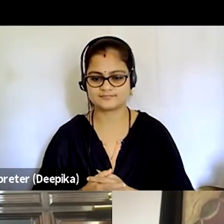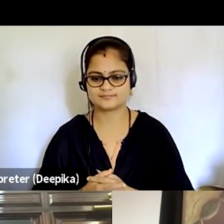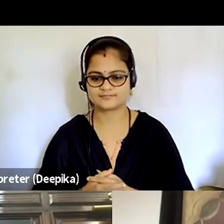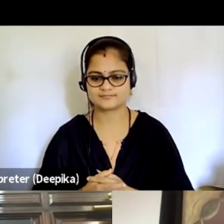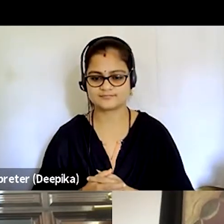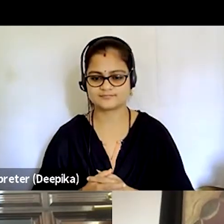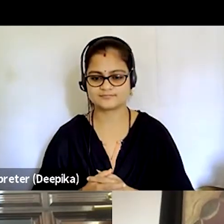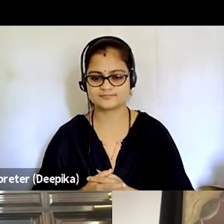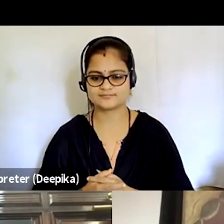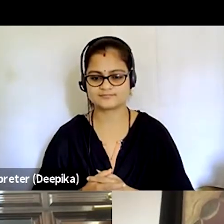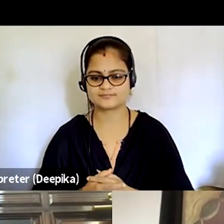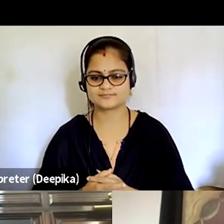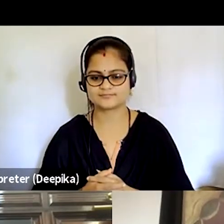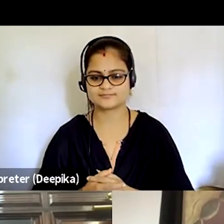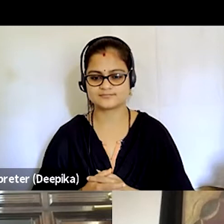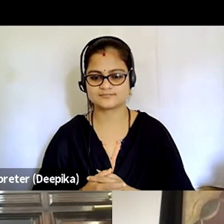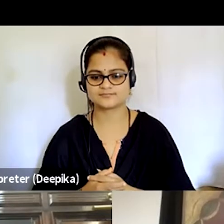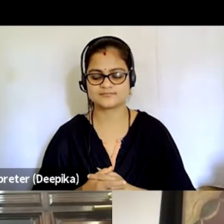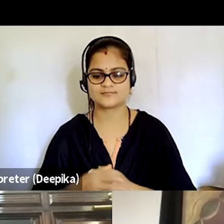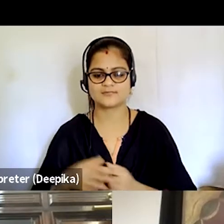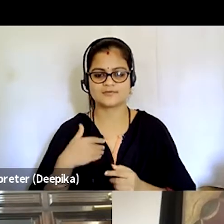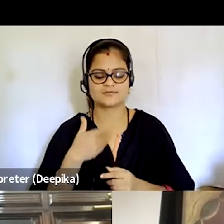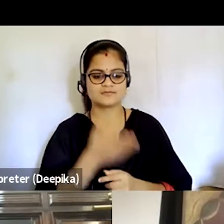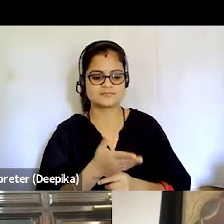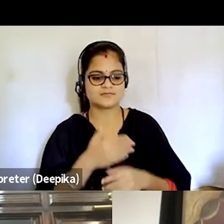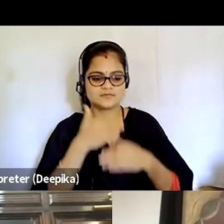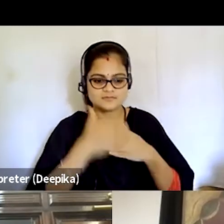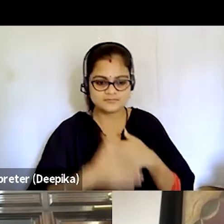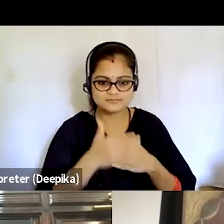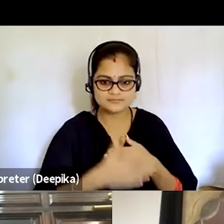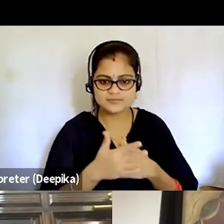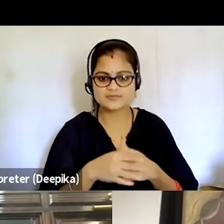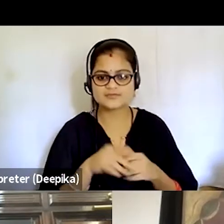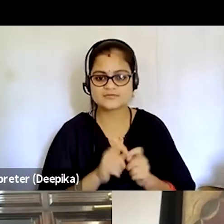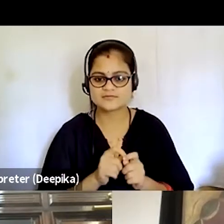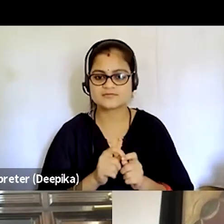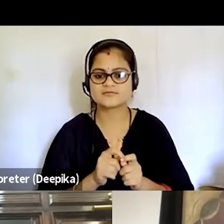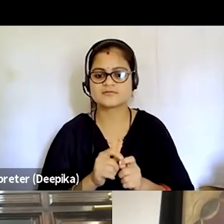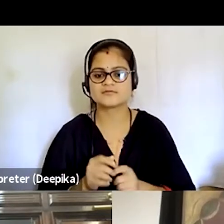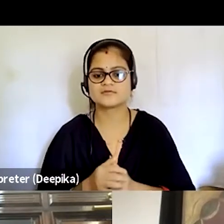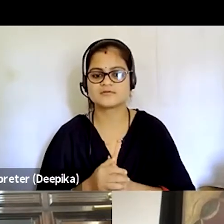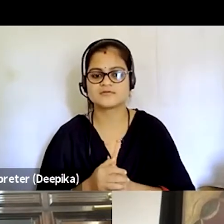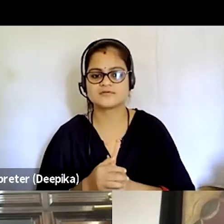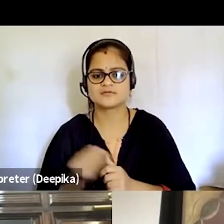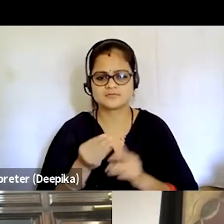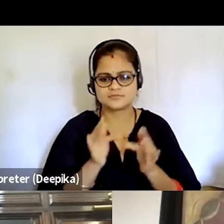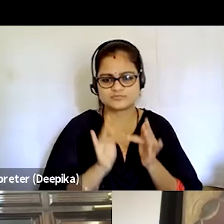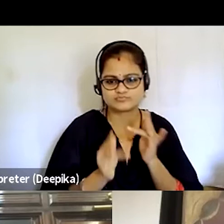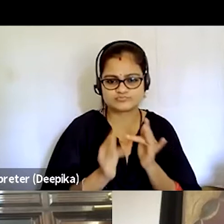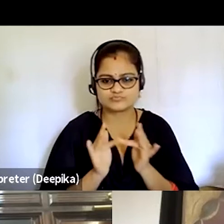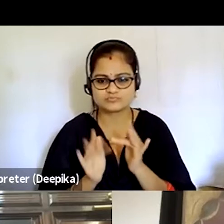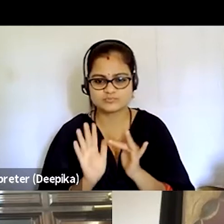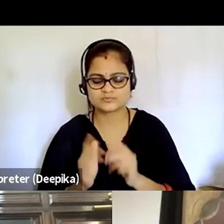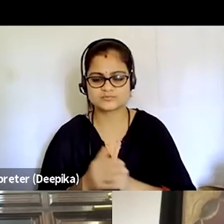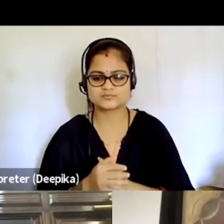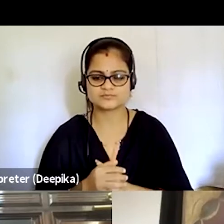which had some really big names that eventually played. I mean, we had Steve Smith that played. I mean, Steve Smith was the